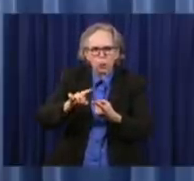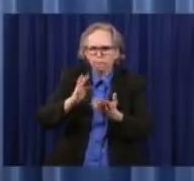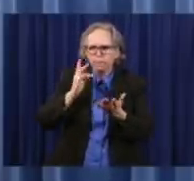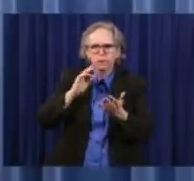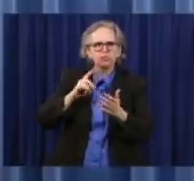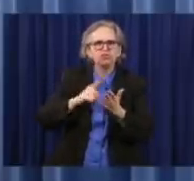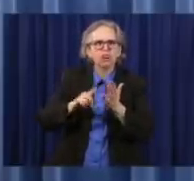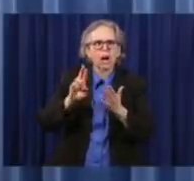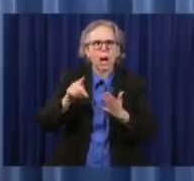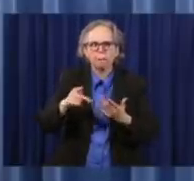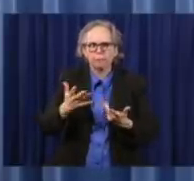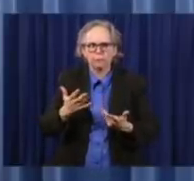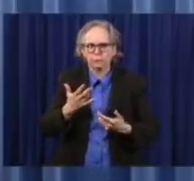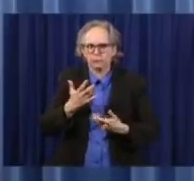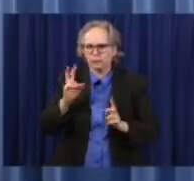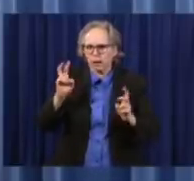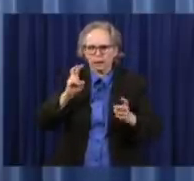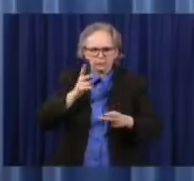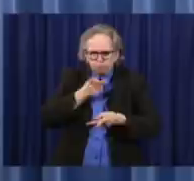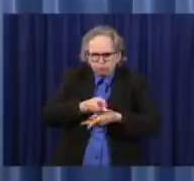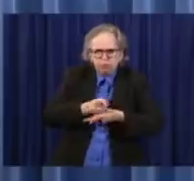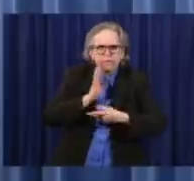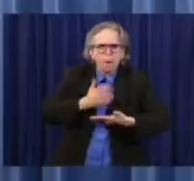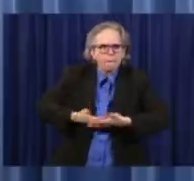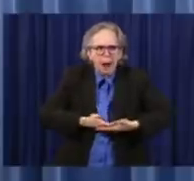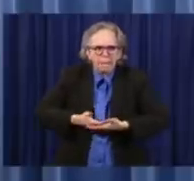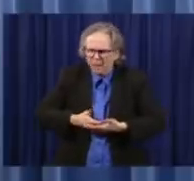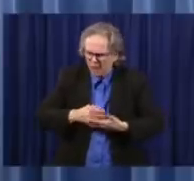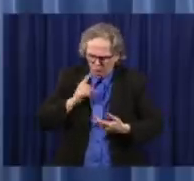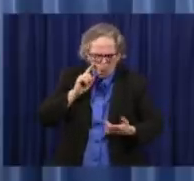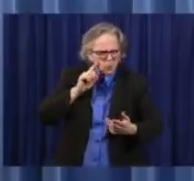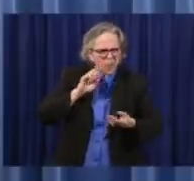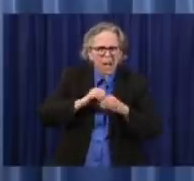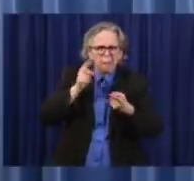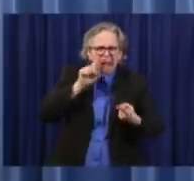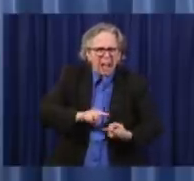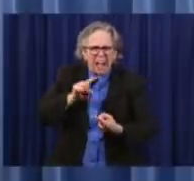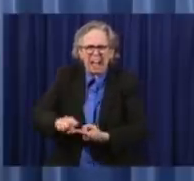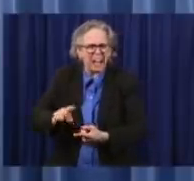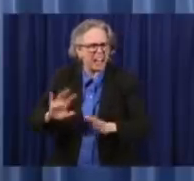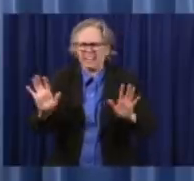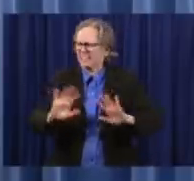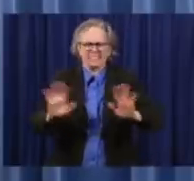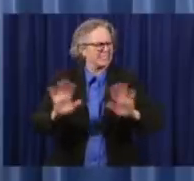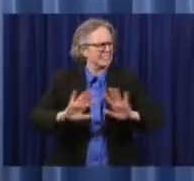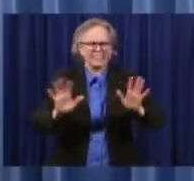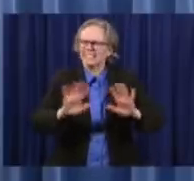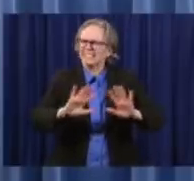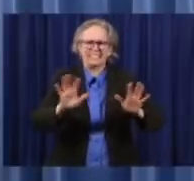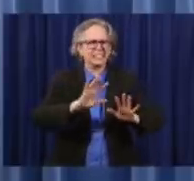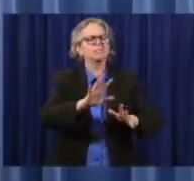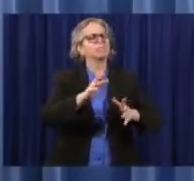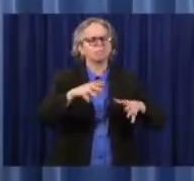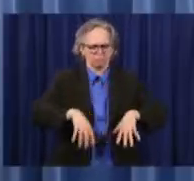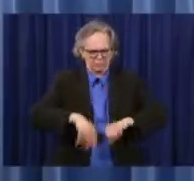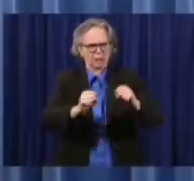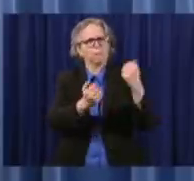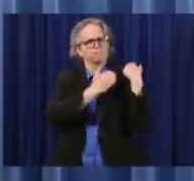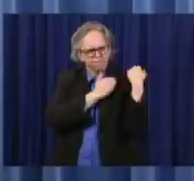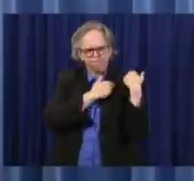down. They don't have to go down. We would encourage people to kind of catch back up on where you need to be from a